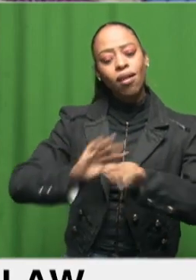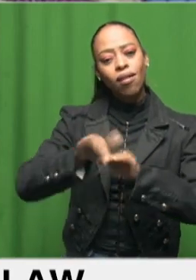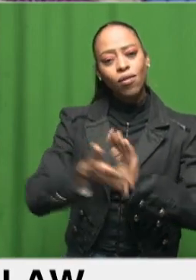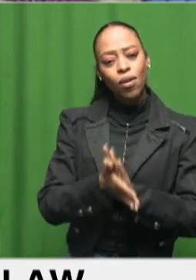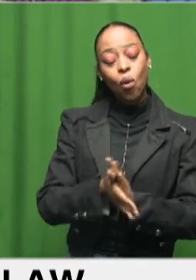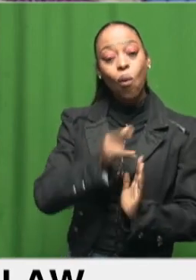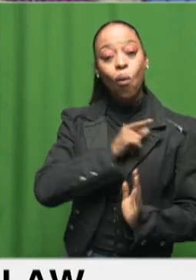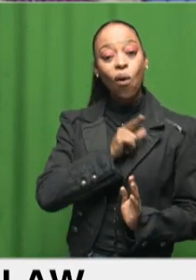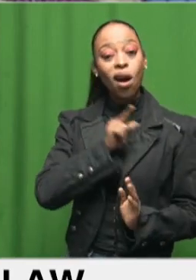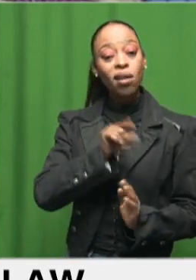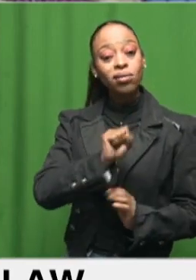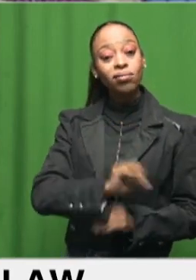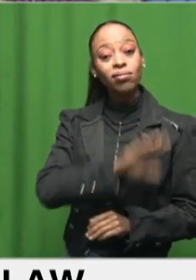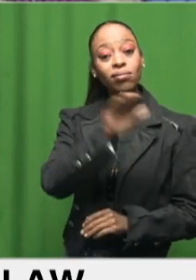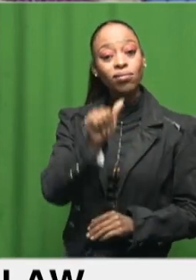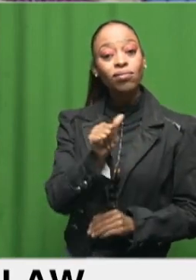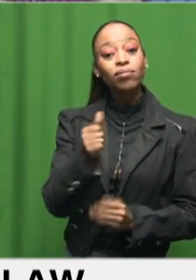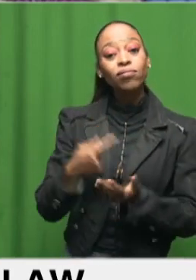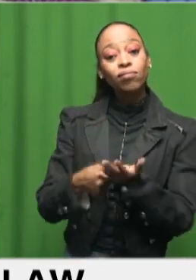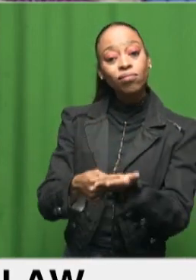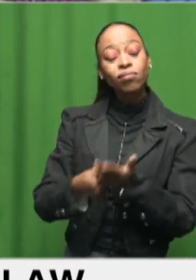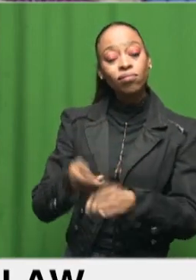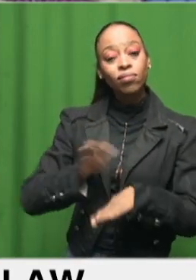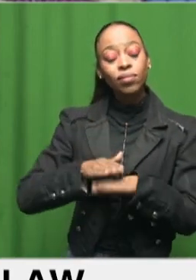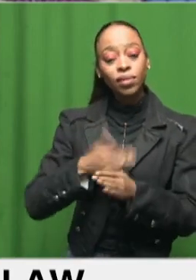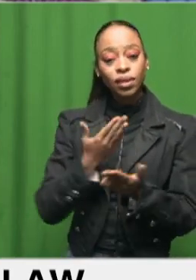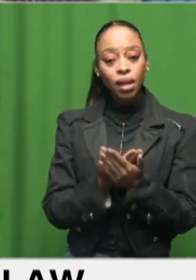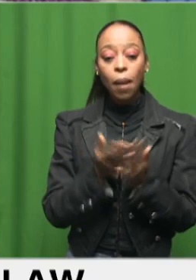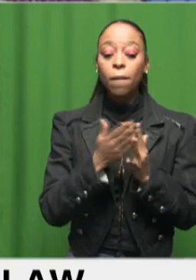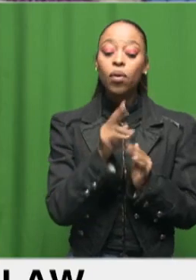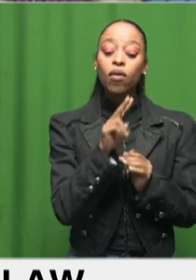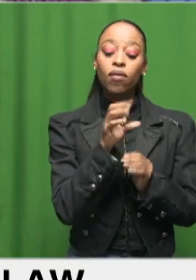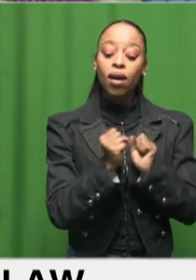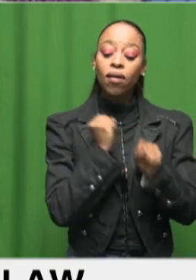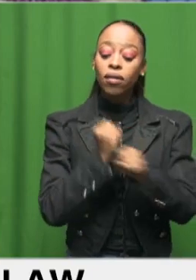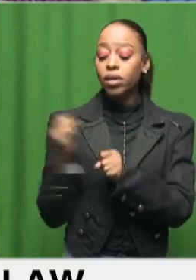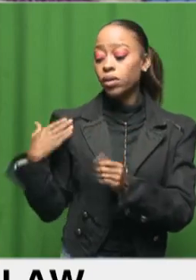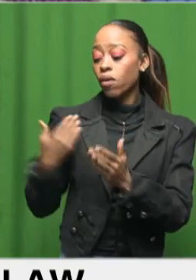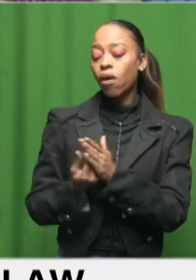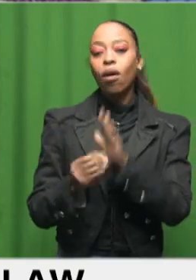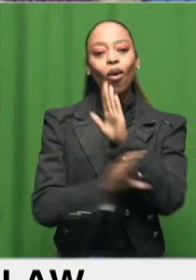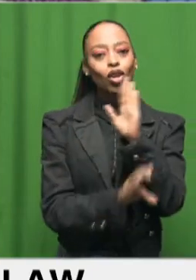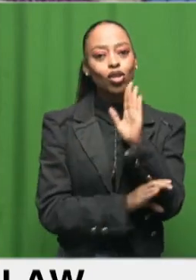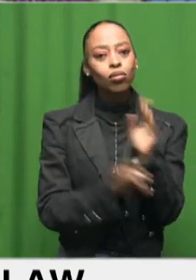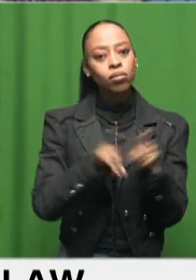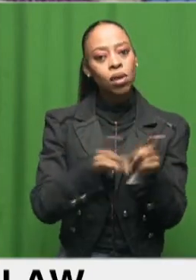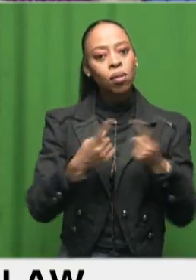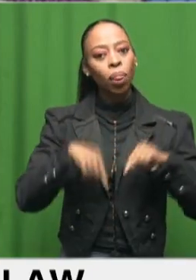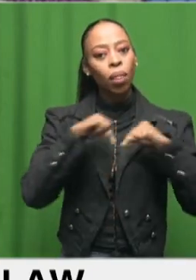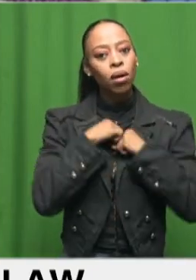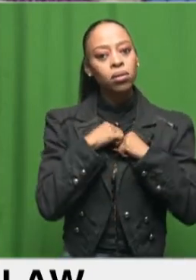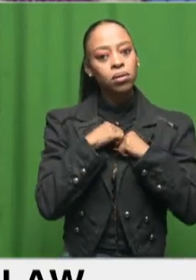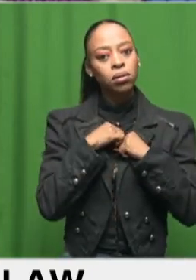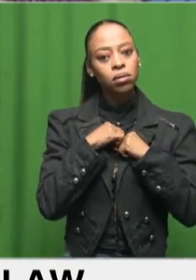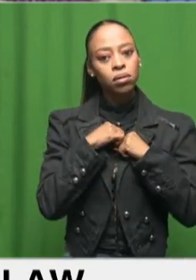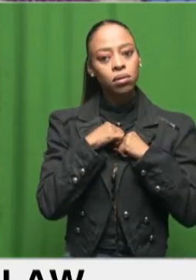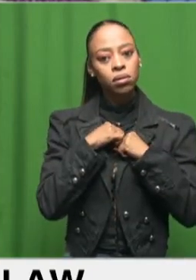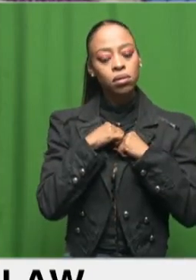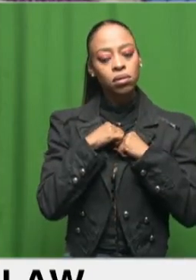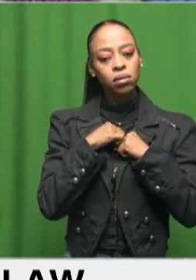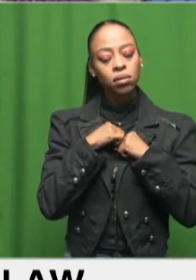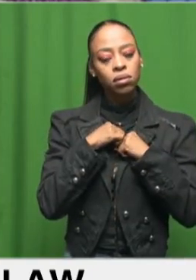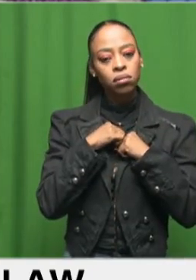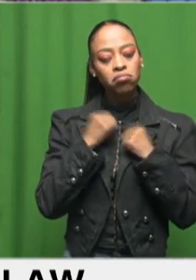of that, to have South Africans have a conversation and say between 25 years of the Constitution and us on a penultimate year